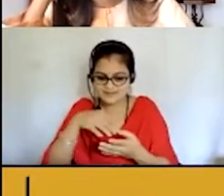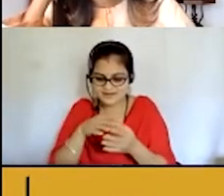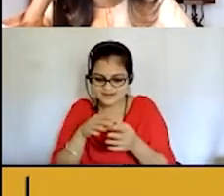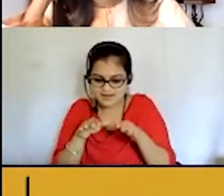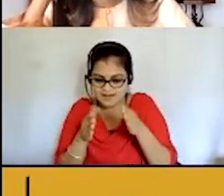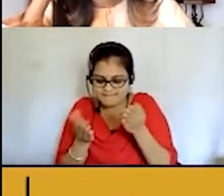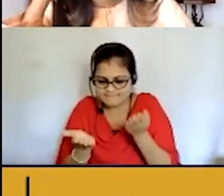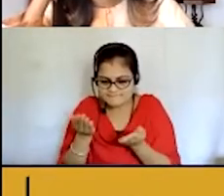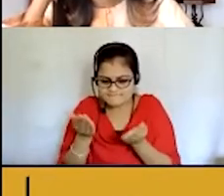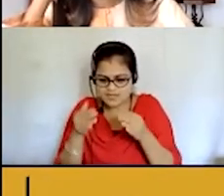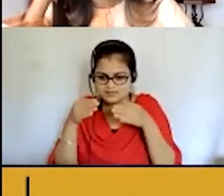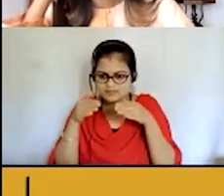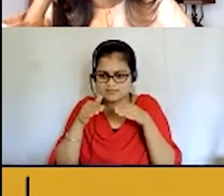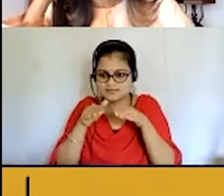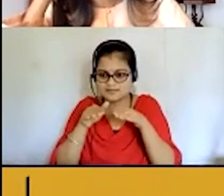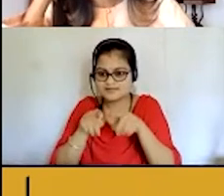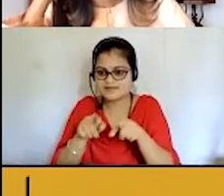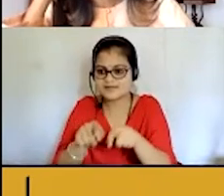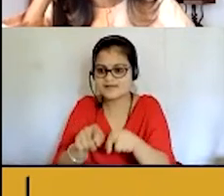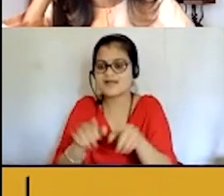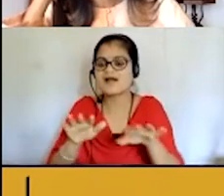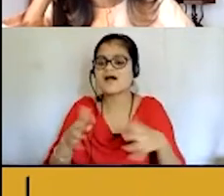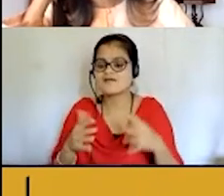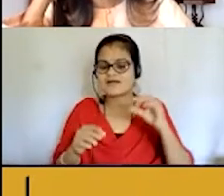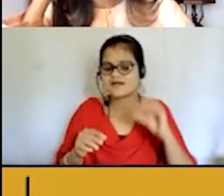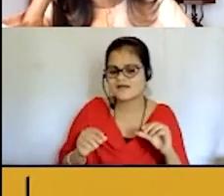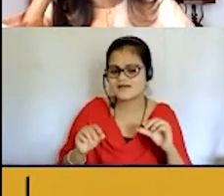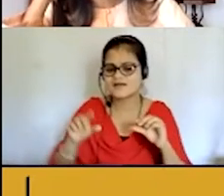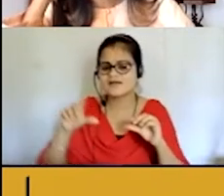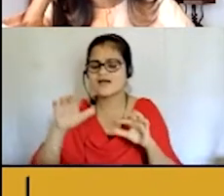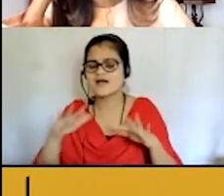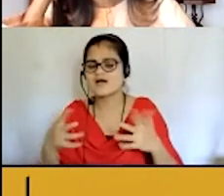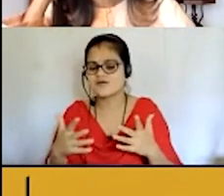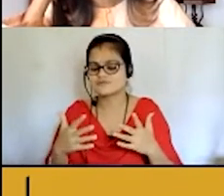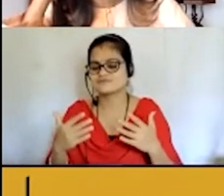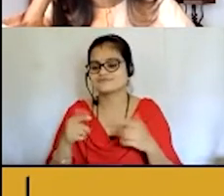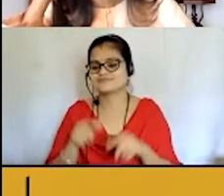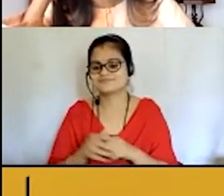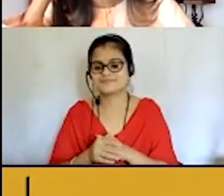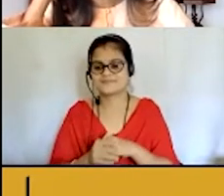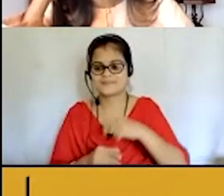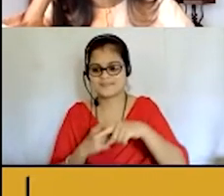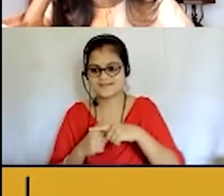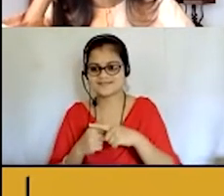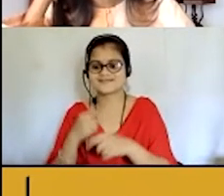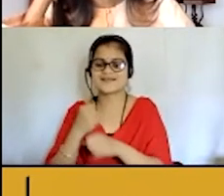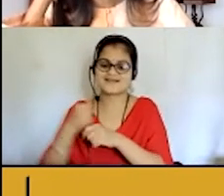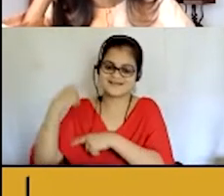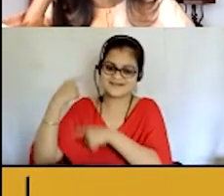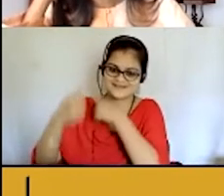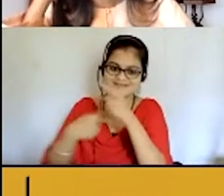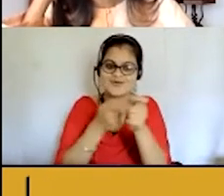balance these two active-passive kind of feelings together in sort of traditional holy kind